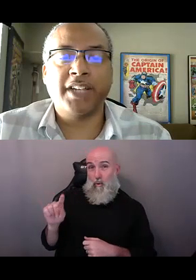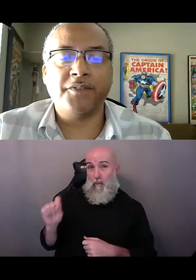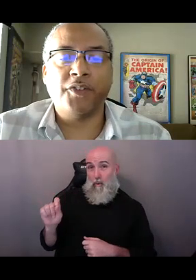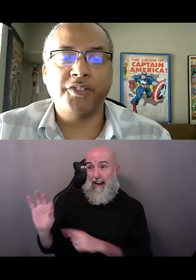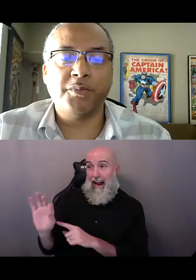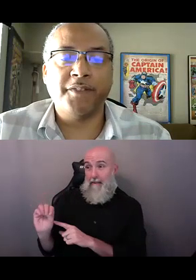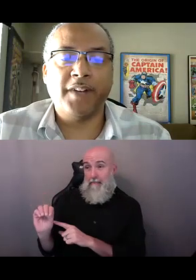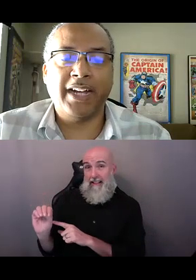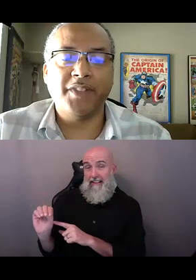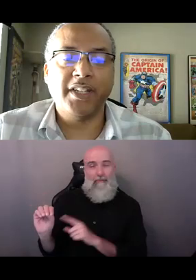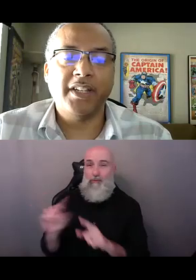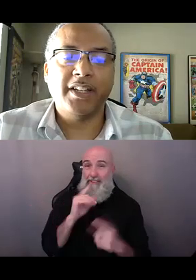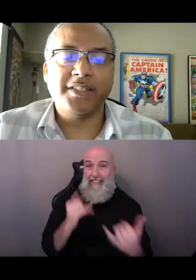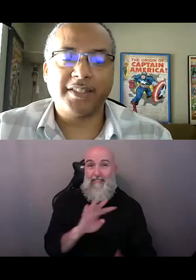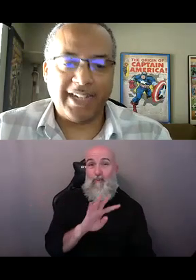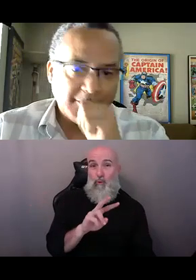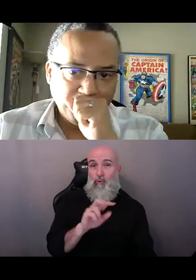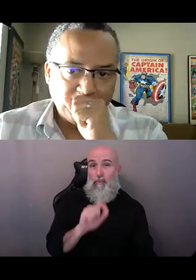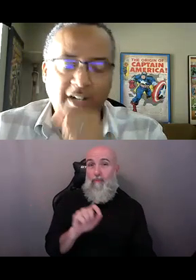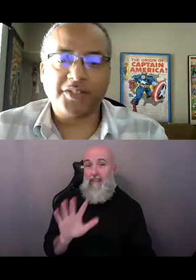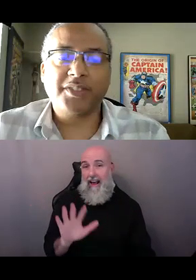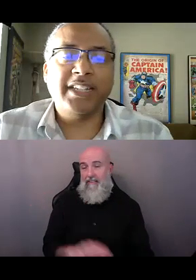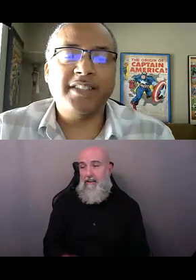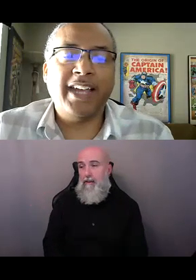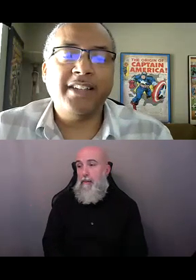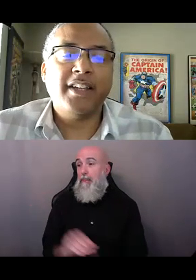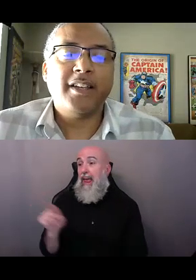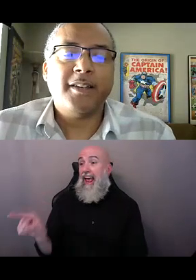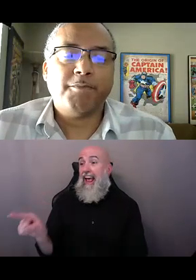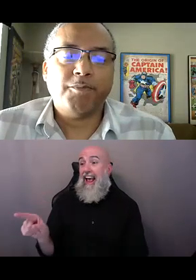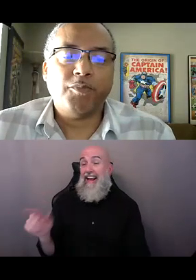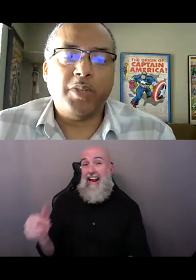but it's actually 42.5. This slide also says that